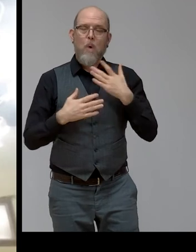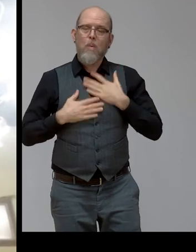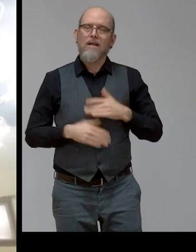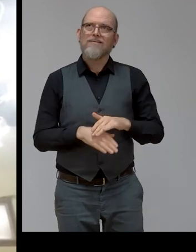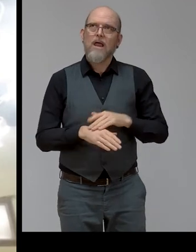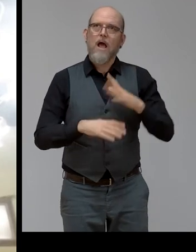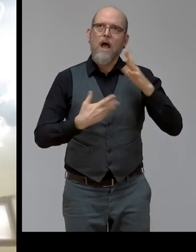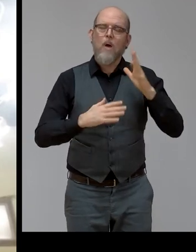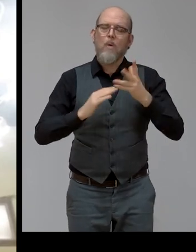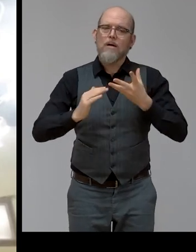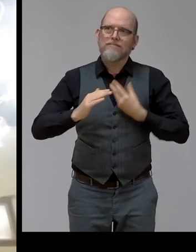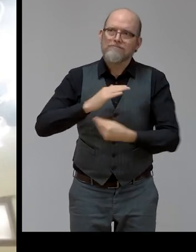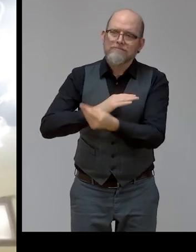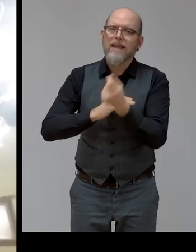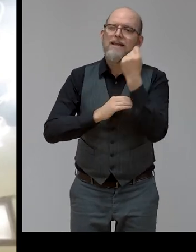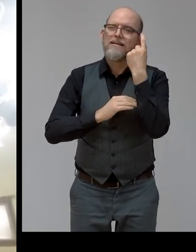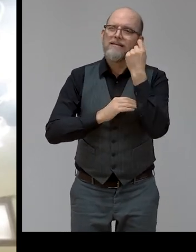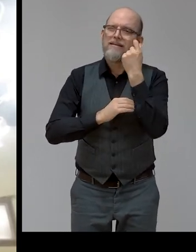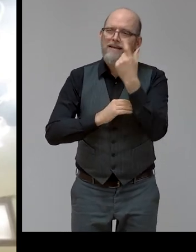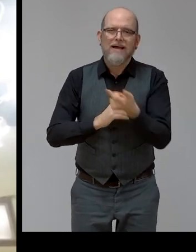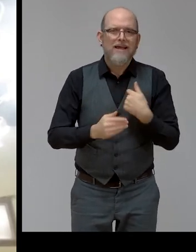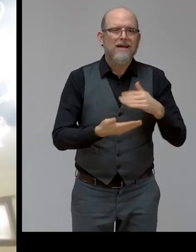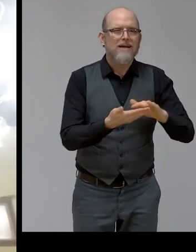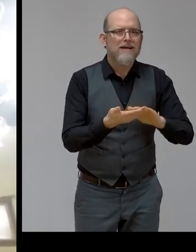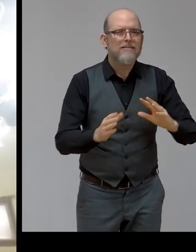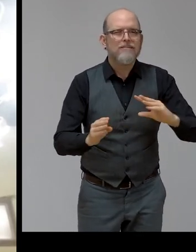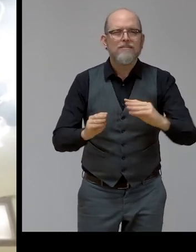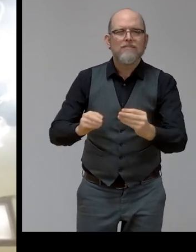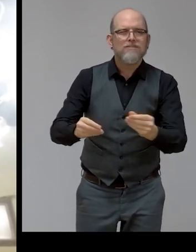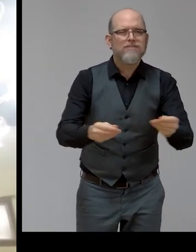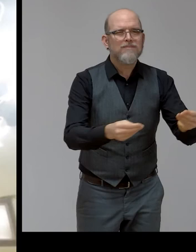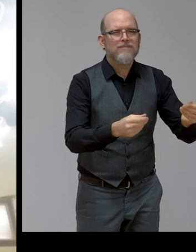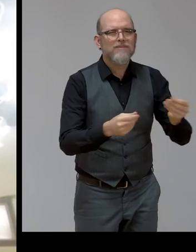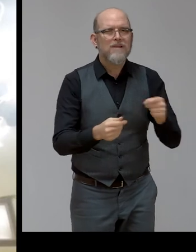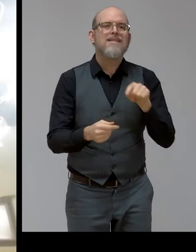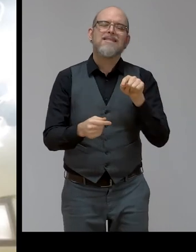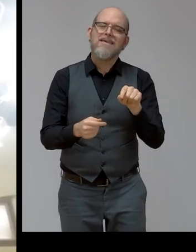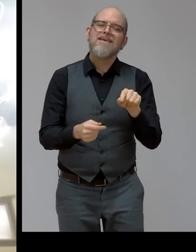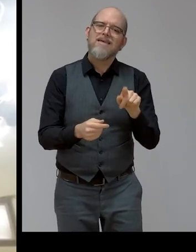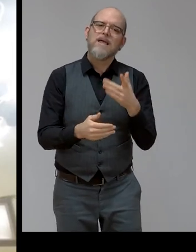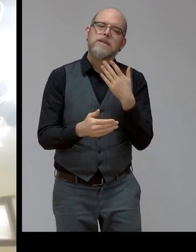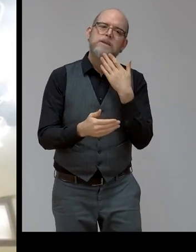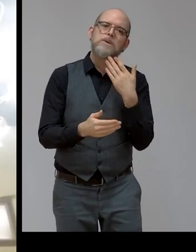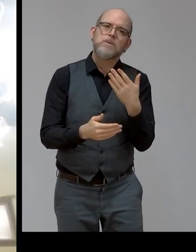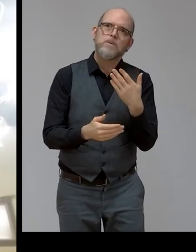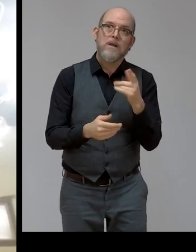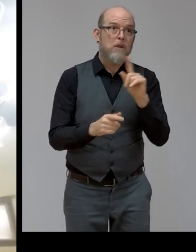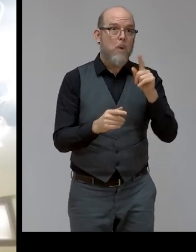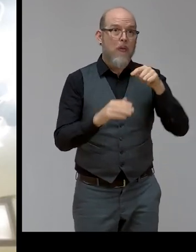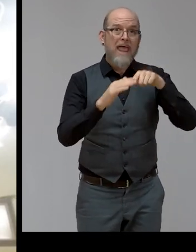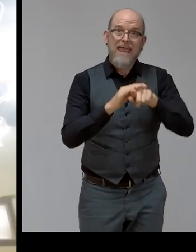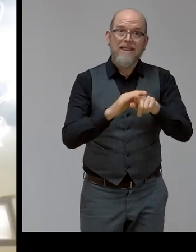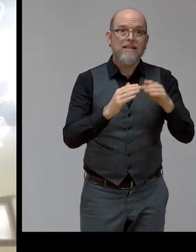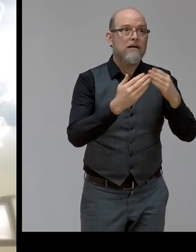also tactile and not only moving around the exhibition. And everyone,